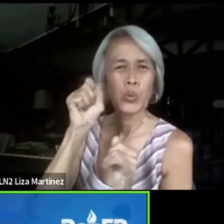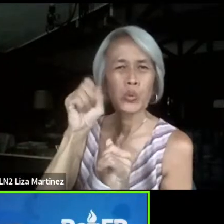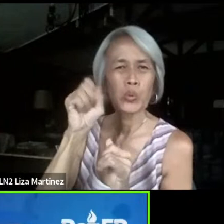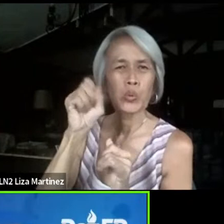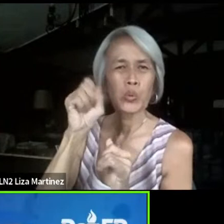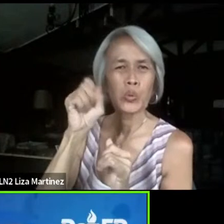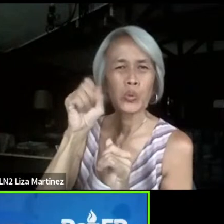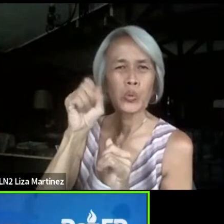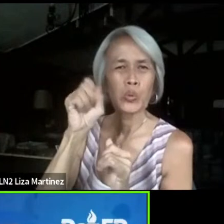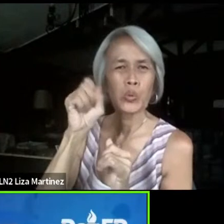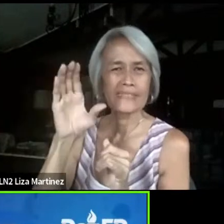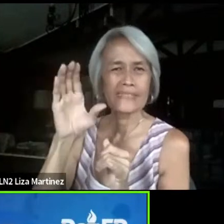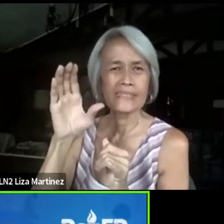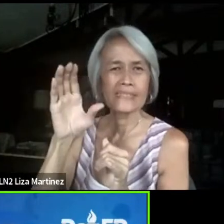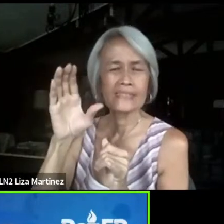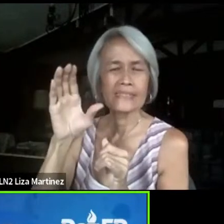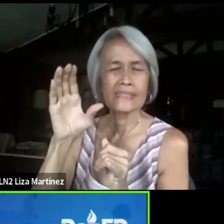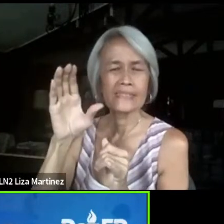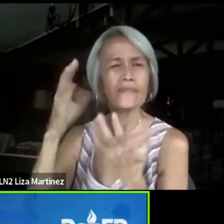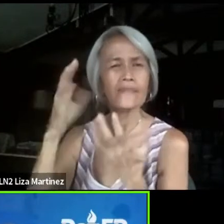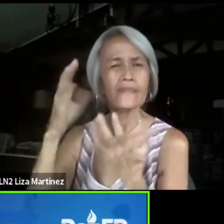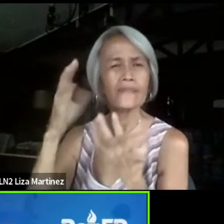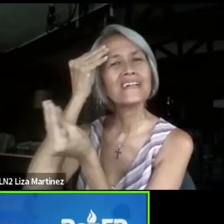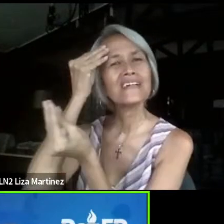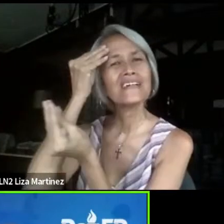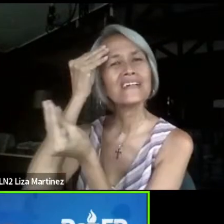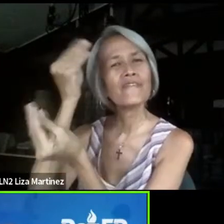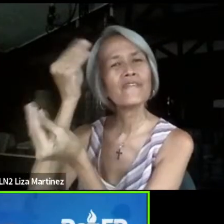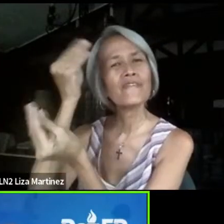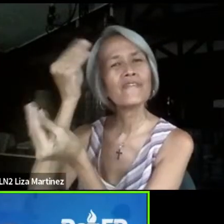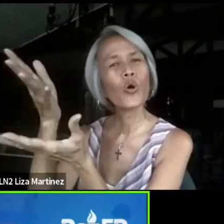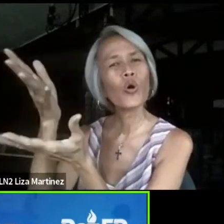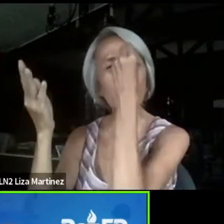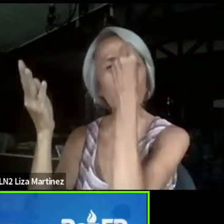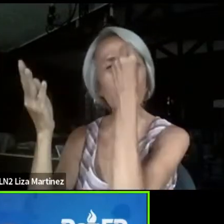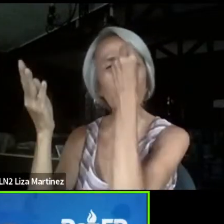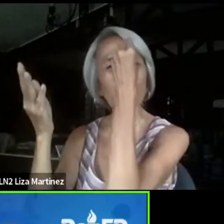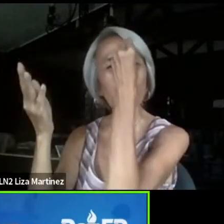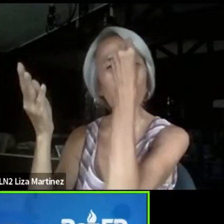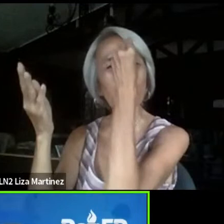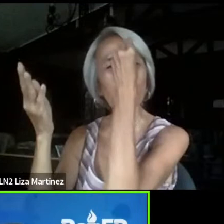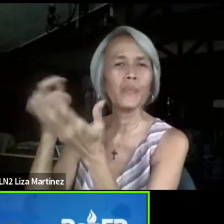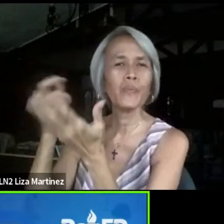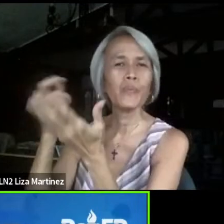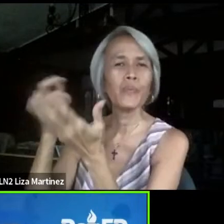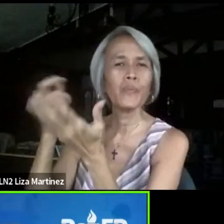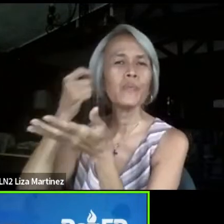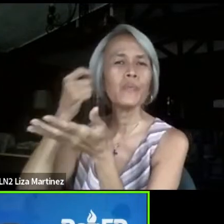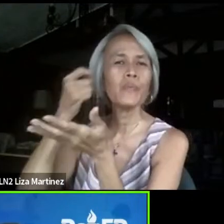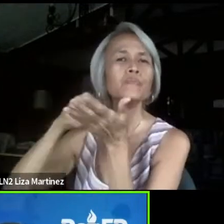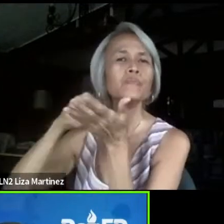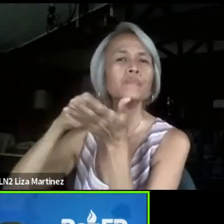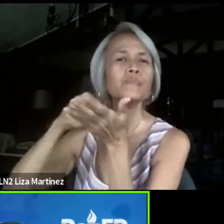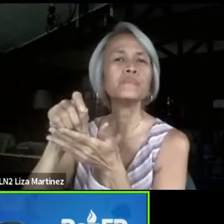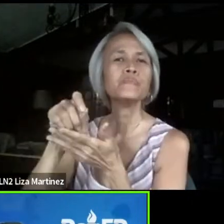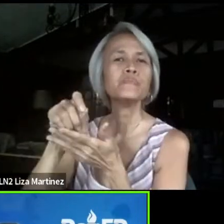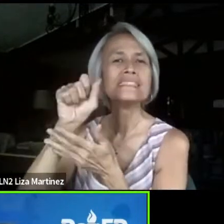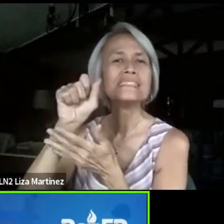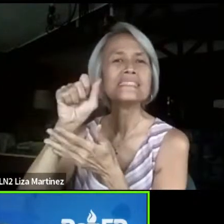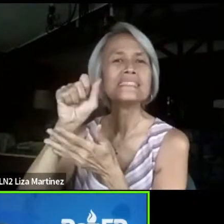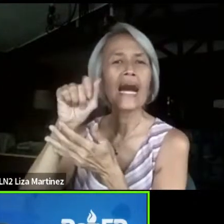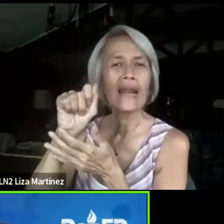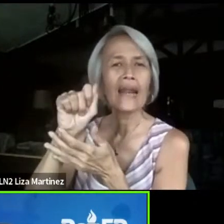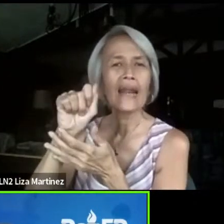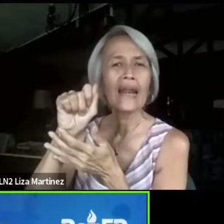mahal na kalihim, si VP Sara po. So, we are reviewing our language framework